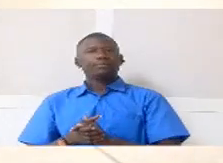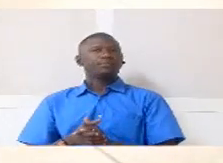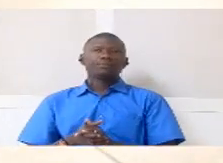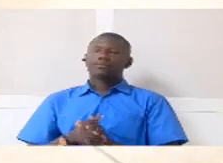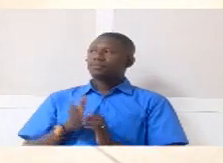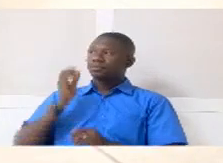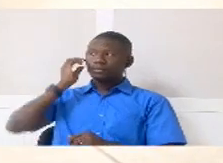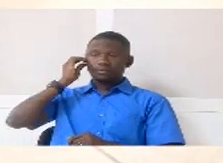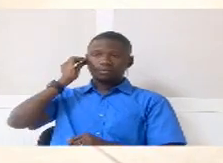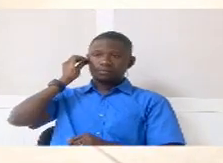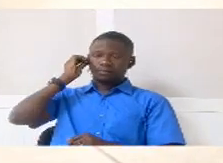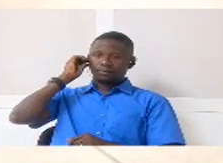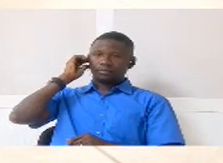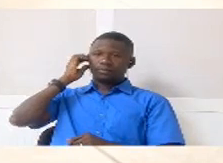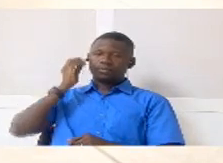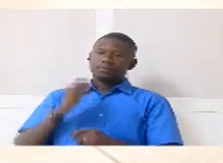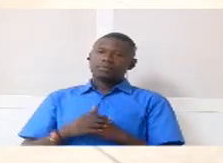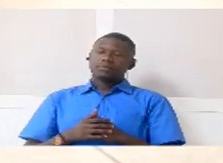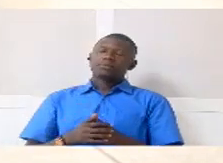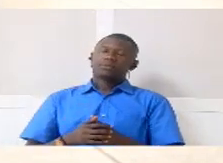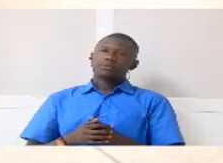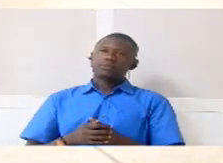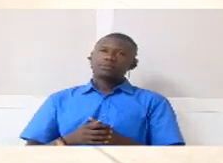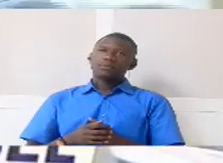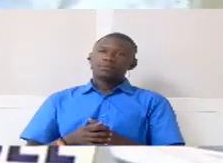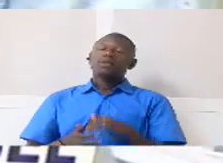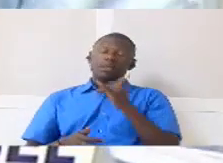That is the correct statement of the law. And in fact,